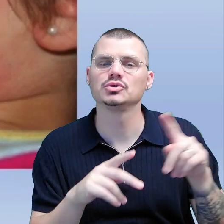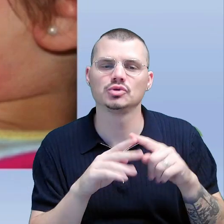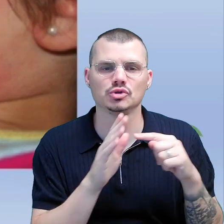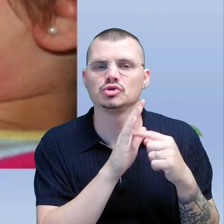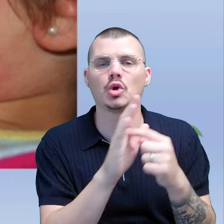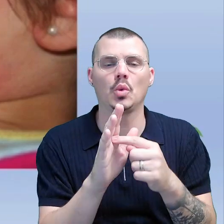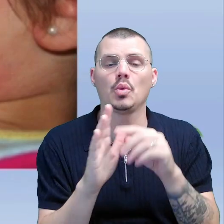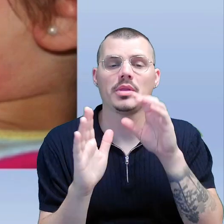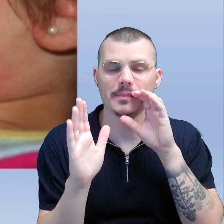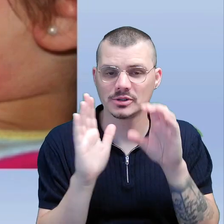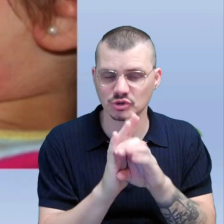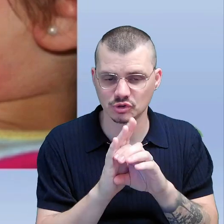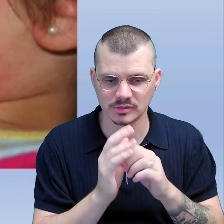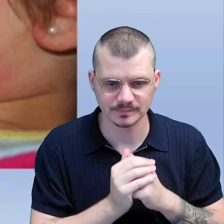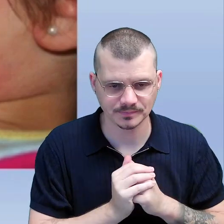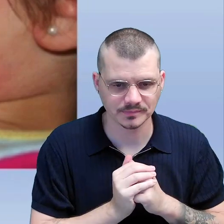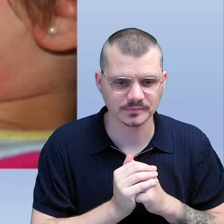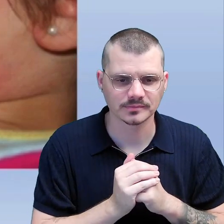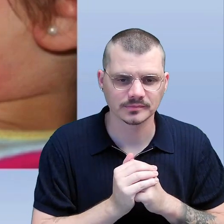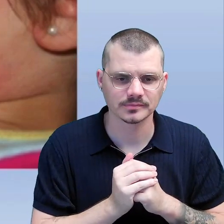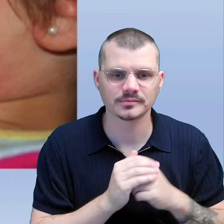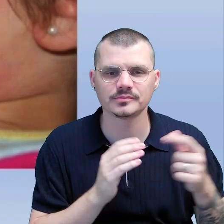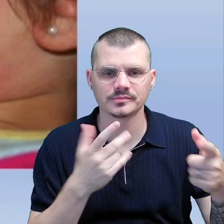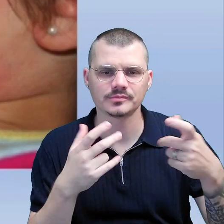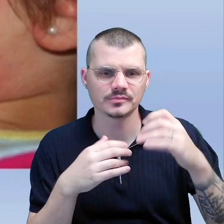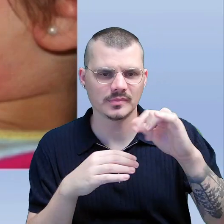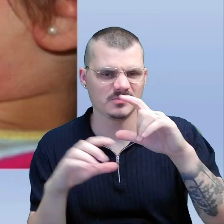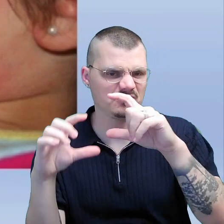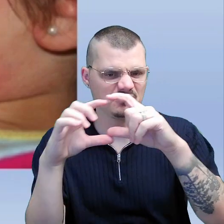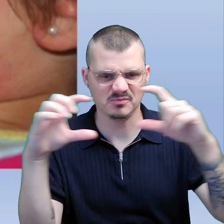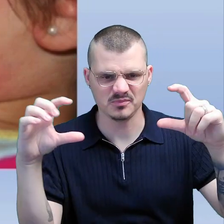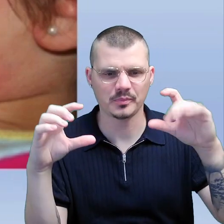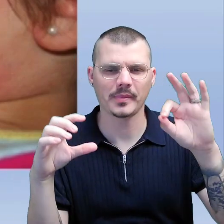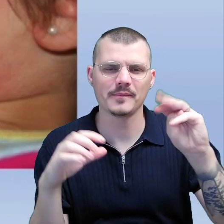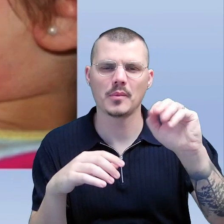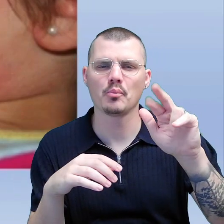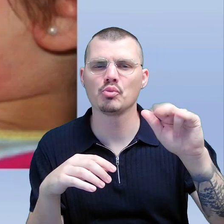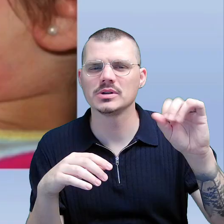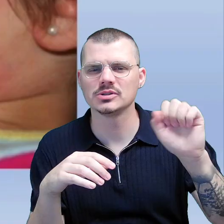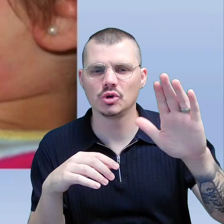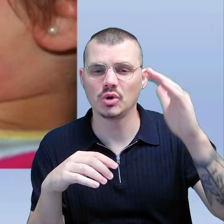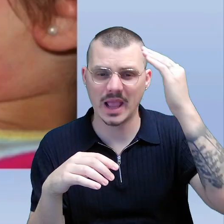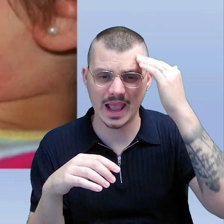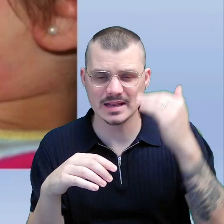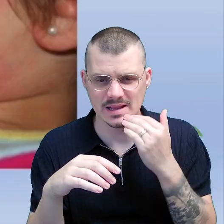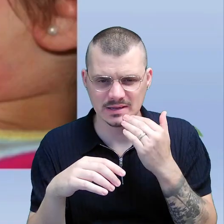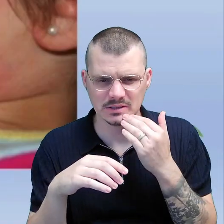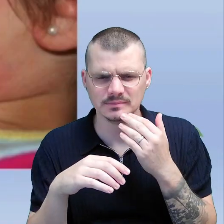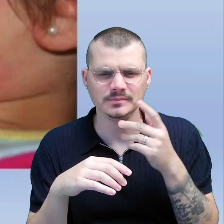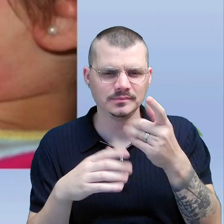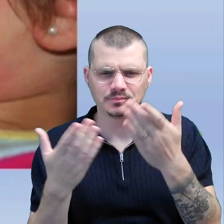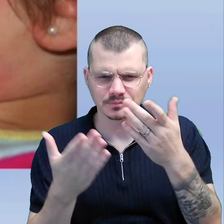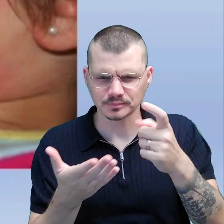their pictures. This is half of Marissa's head. And as you'll